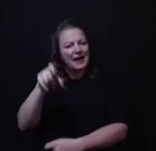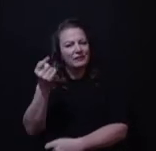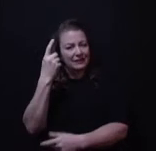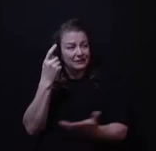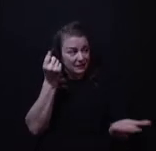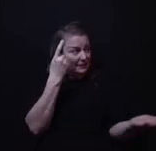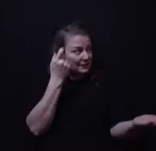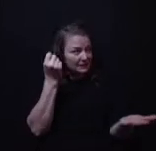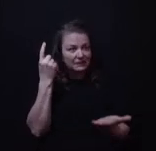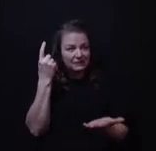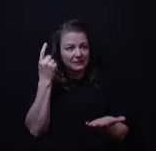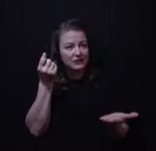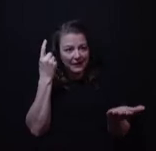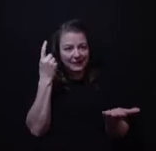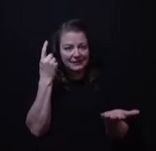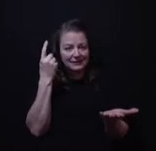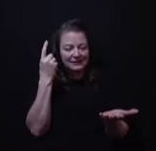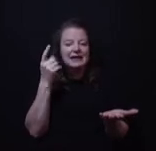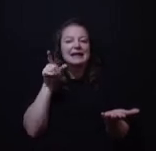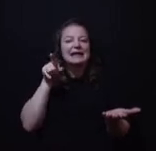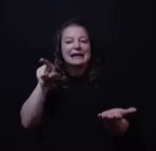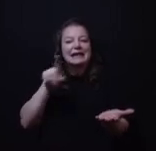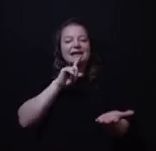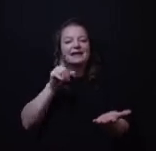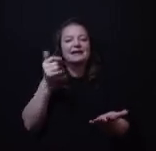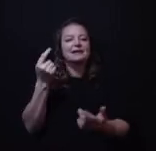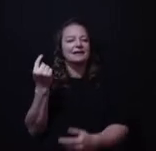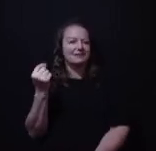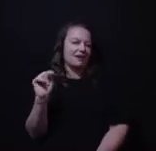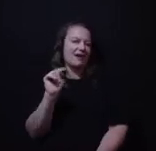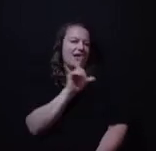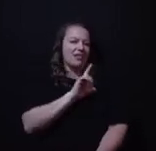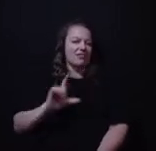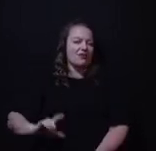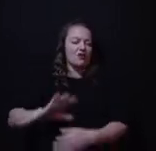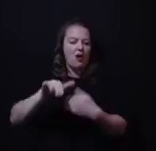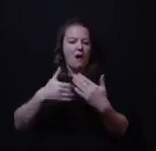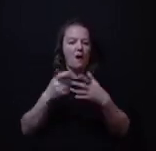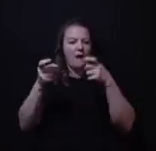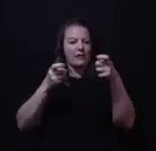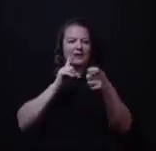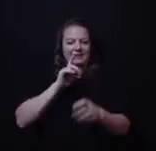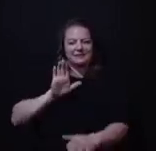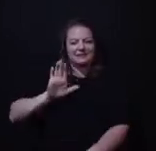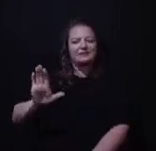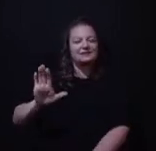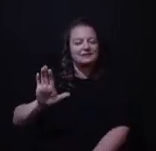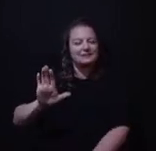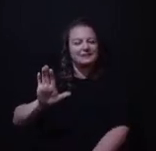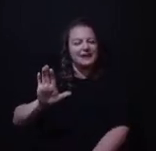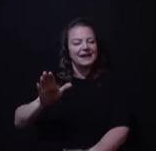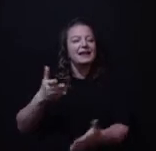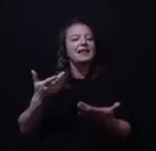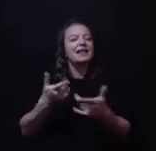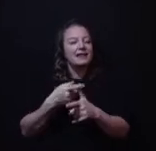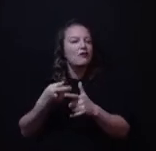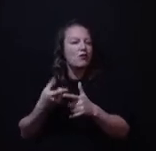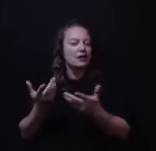it? Y'all get it? He is the Lord. All authority belongs to me. Therefore,